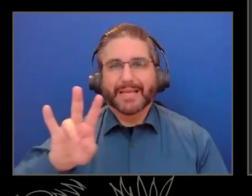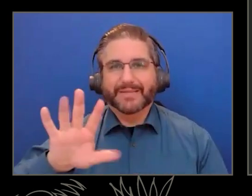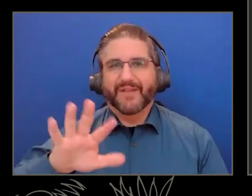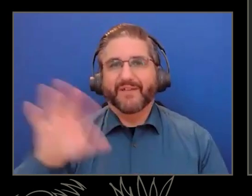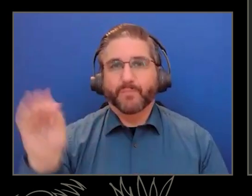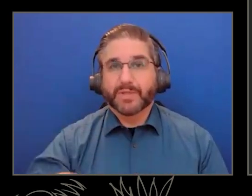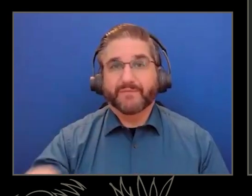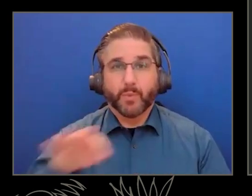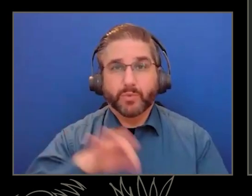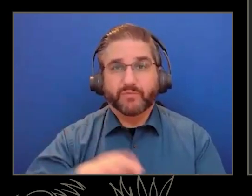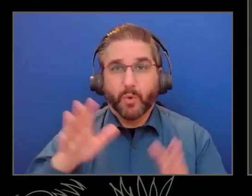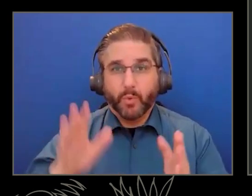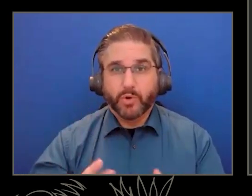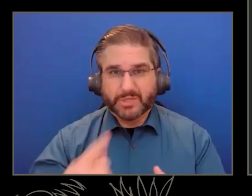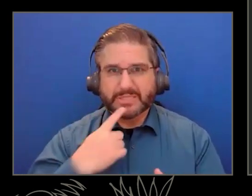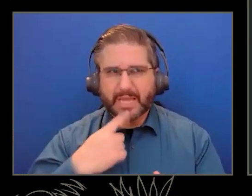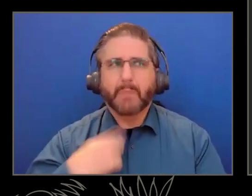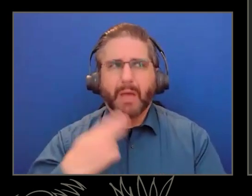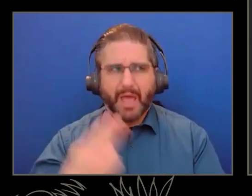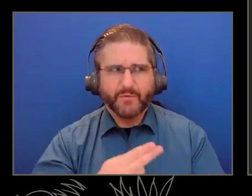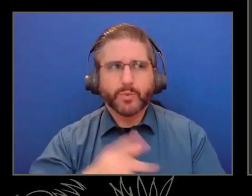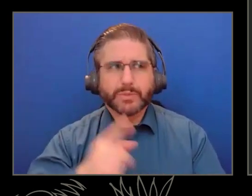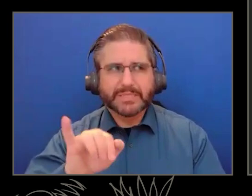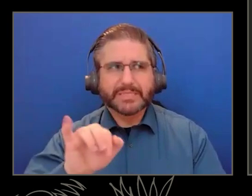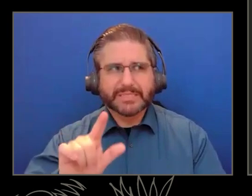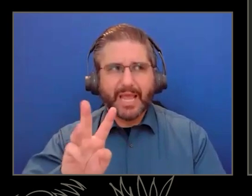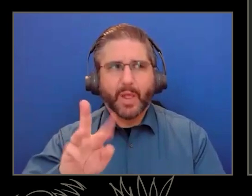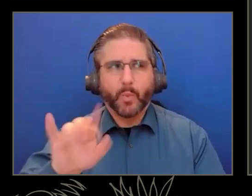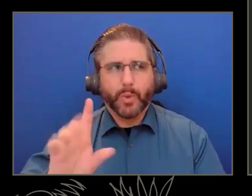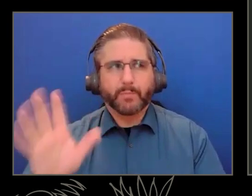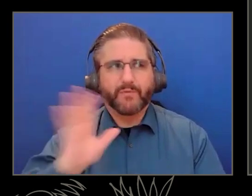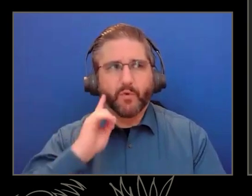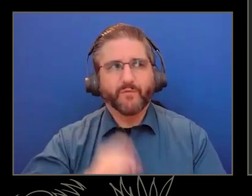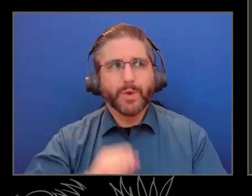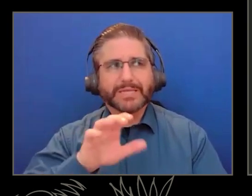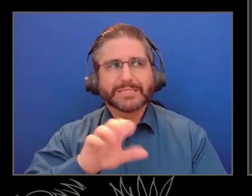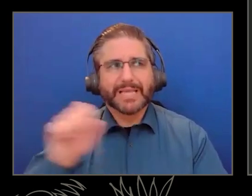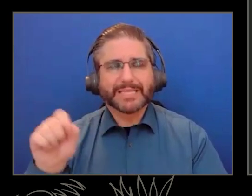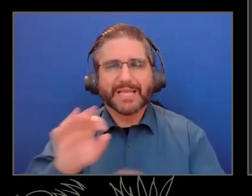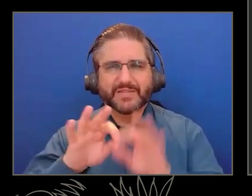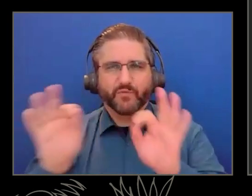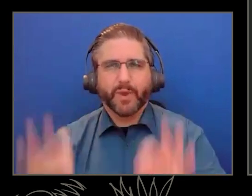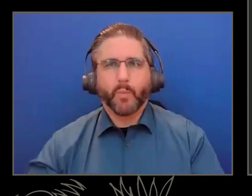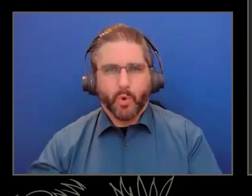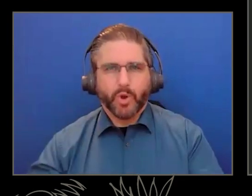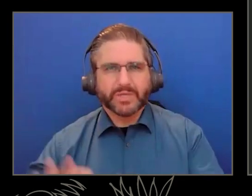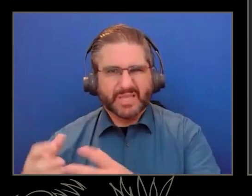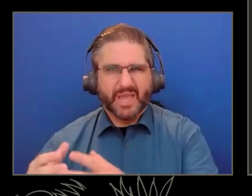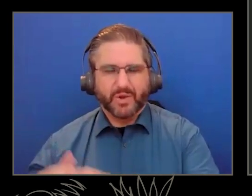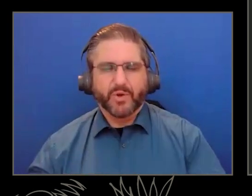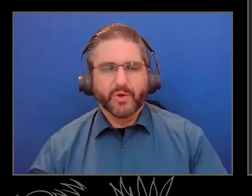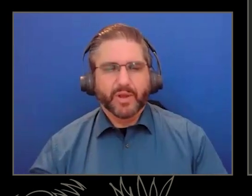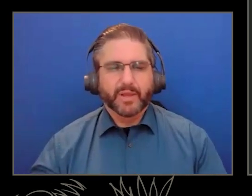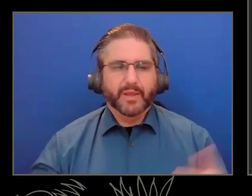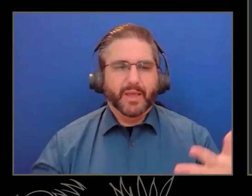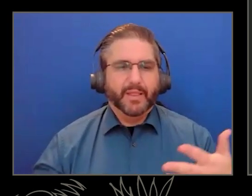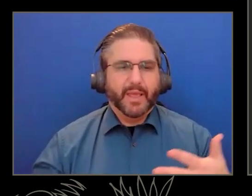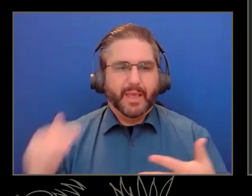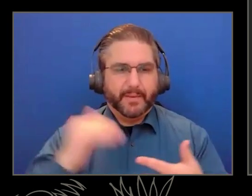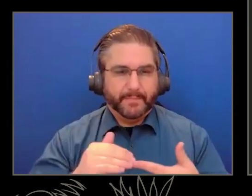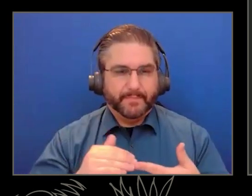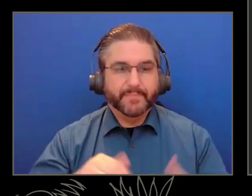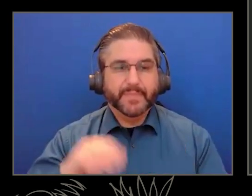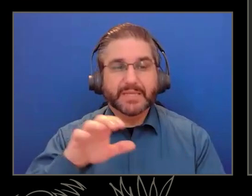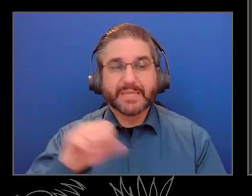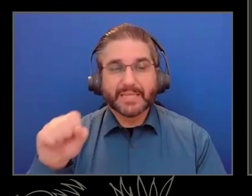voters saying that they have used Tailwind before in the CSS frameworks category. So then we can move on to the CSS